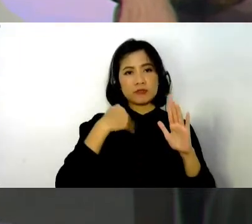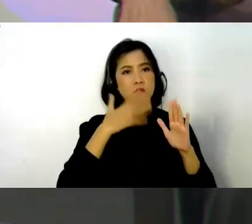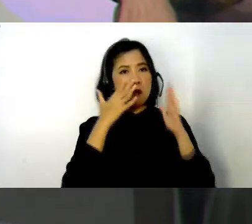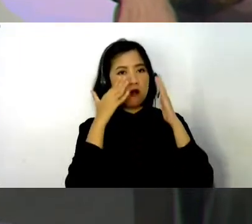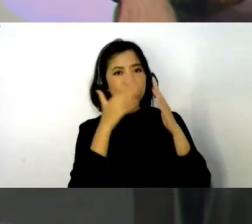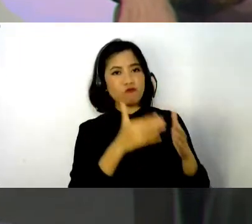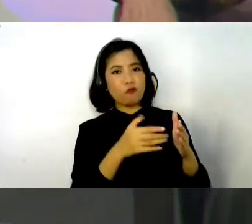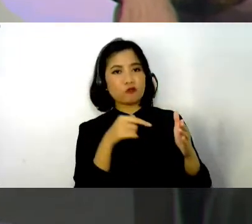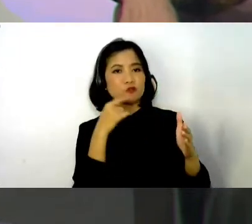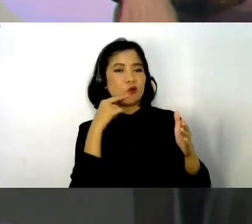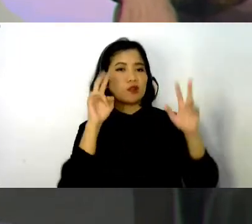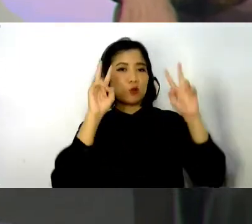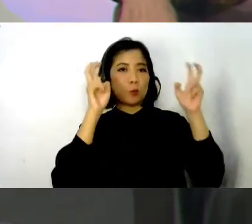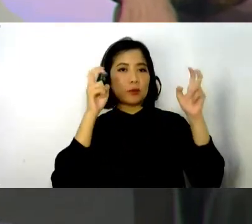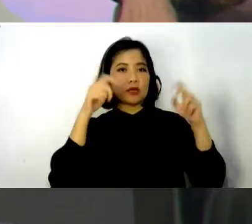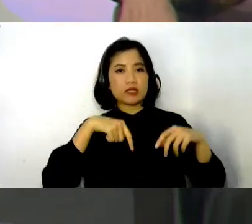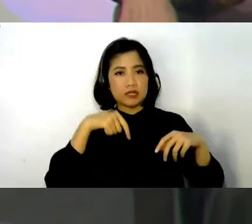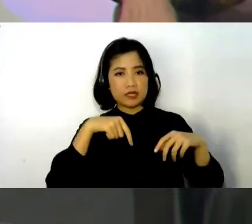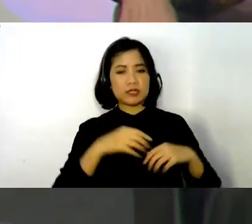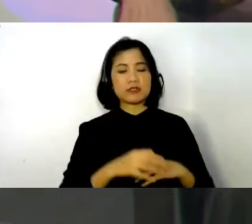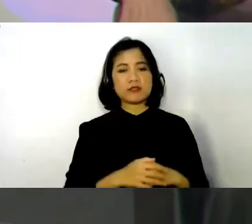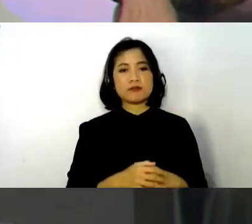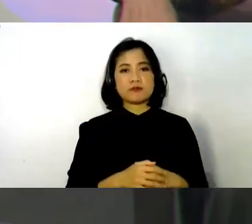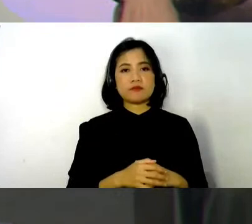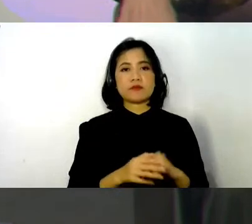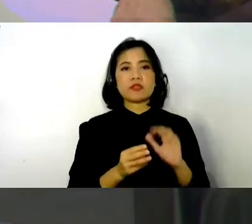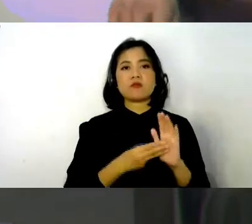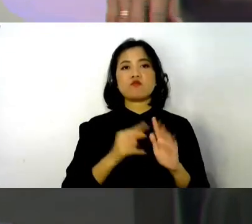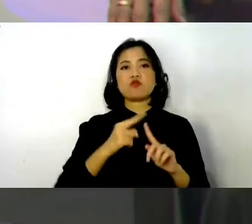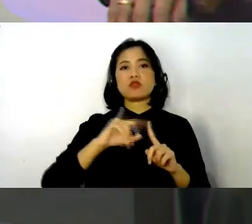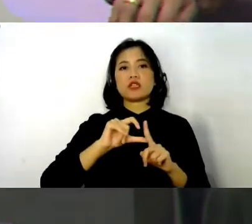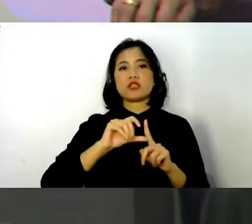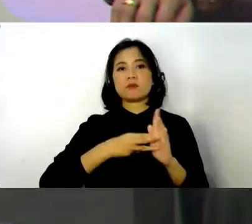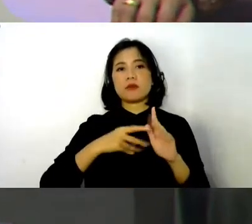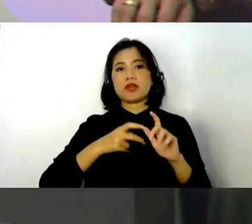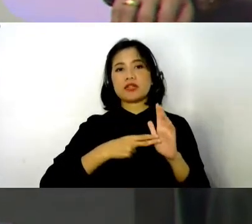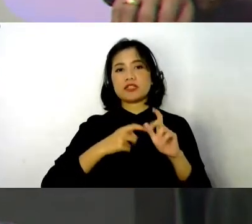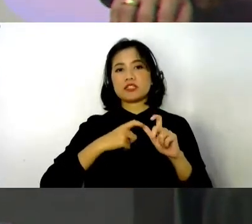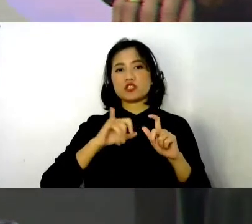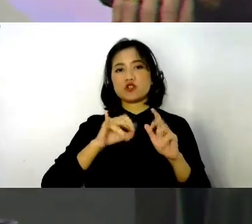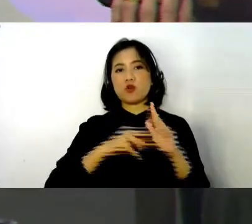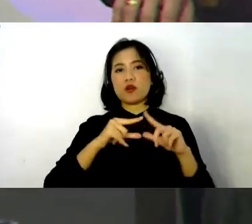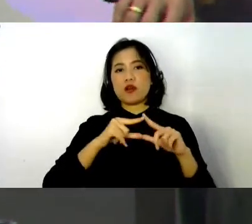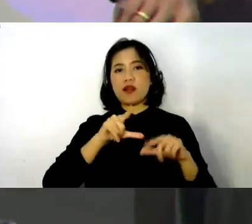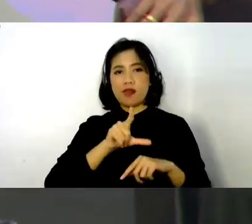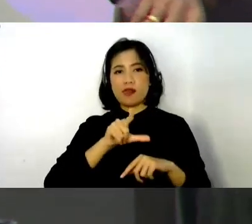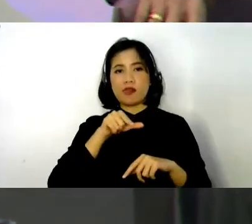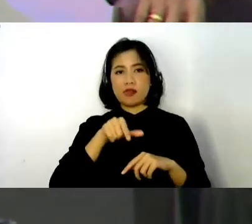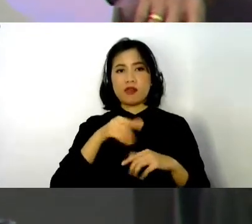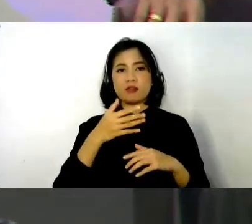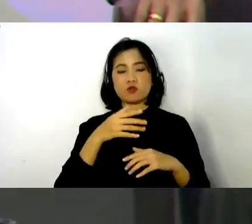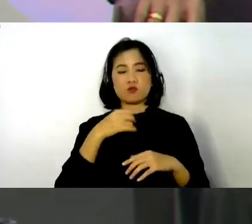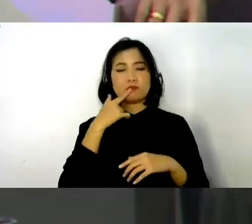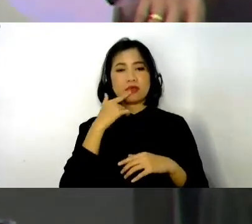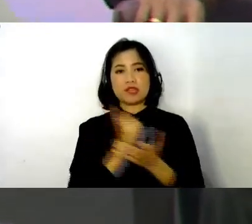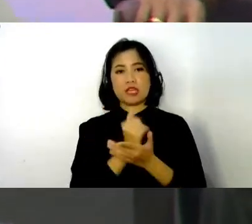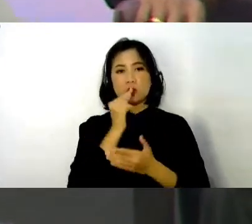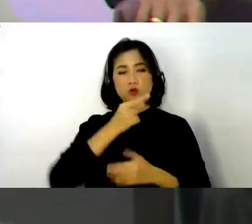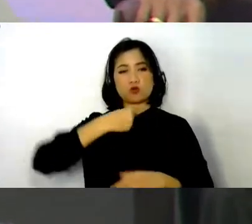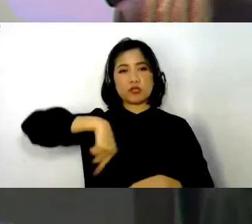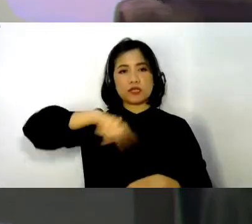I think a little bit behind in Indonesia, housing. Because, one of the MPI is about